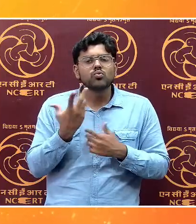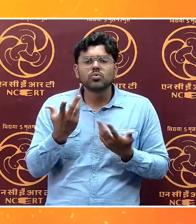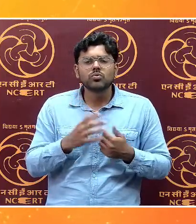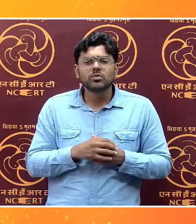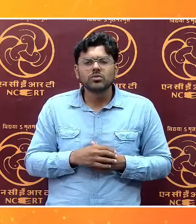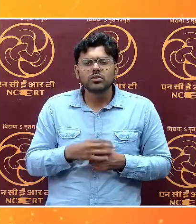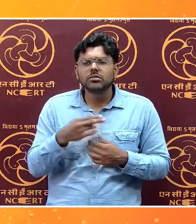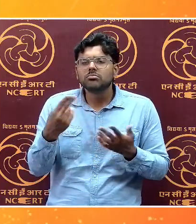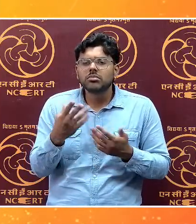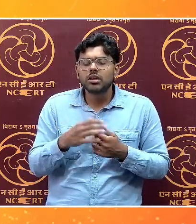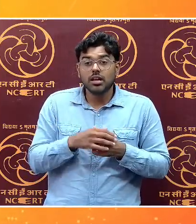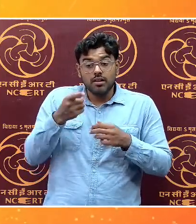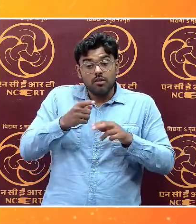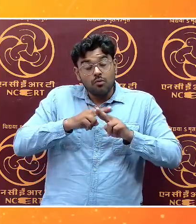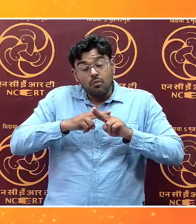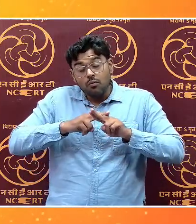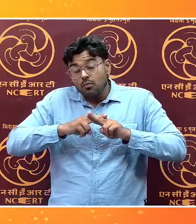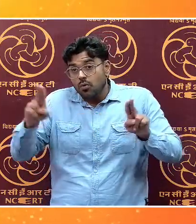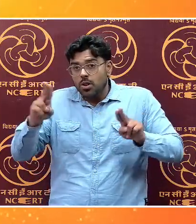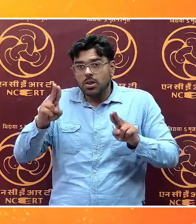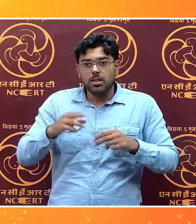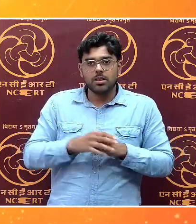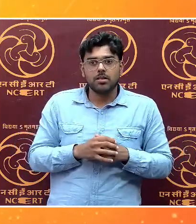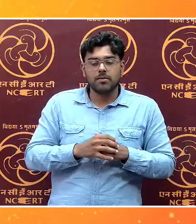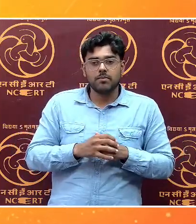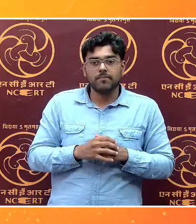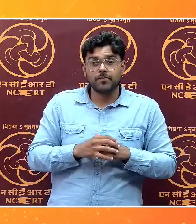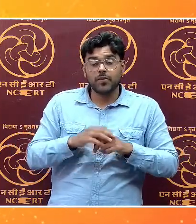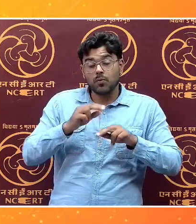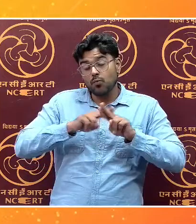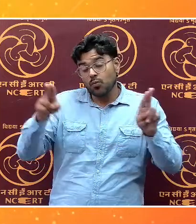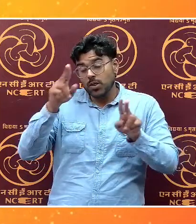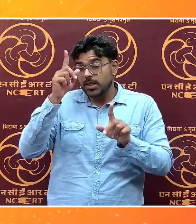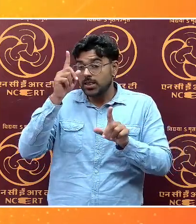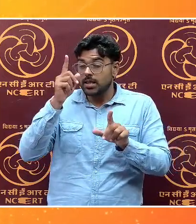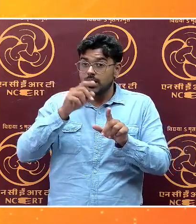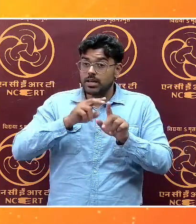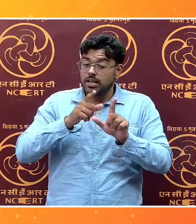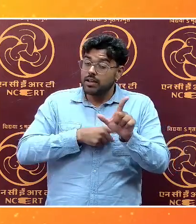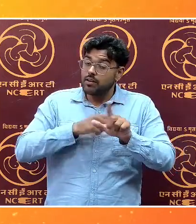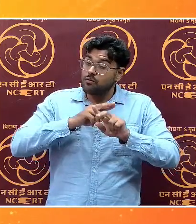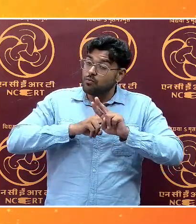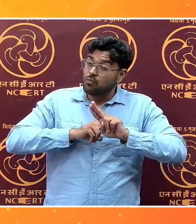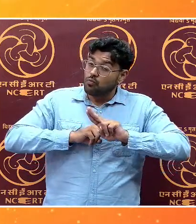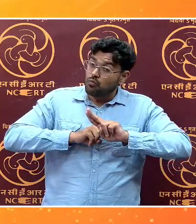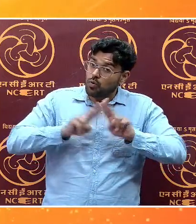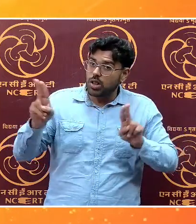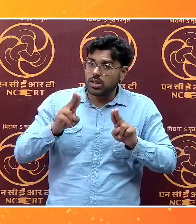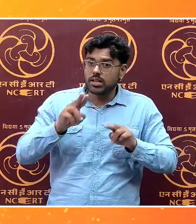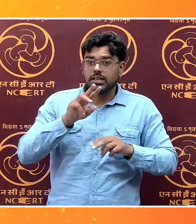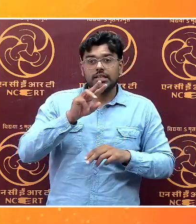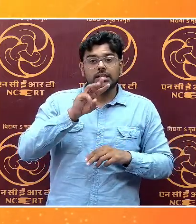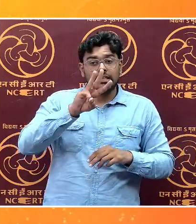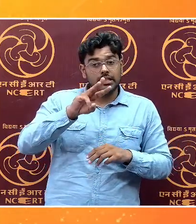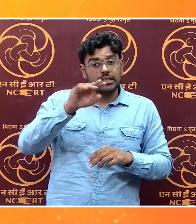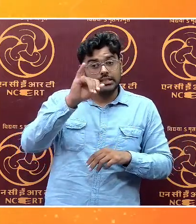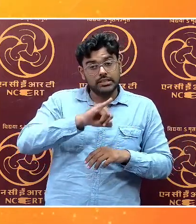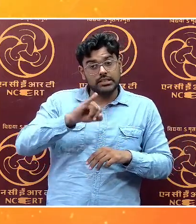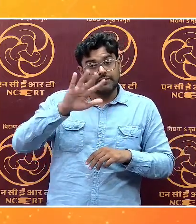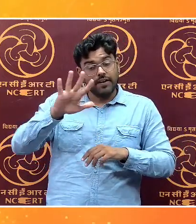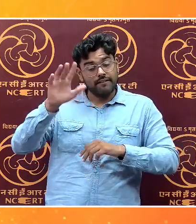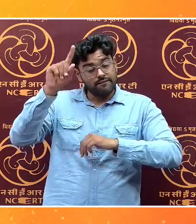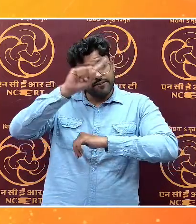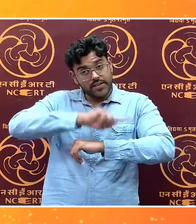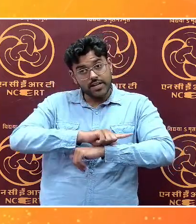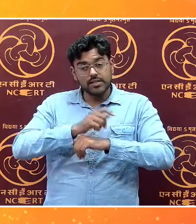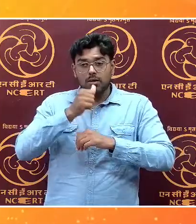water throughout the year, all 12 months of the year, all 365 days of the year. They